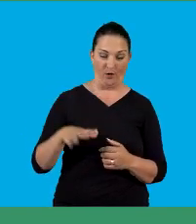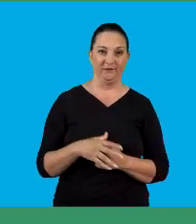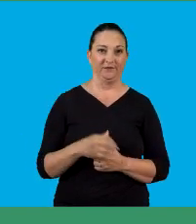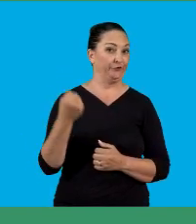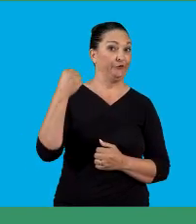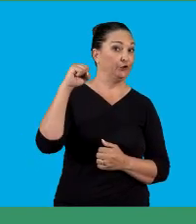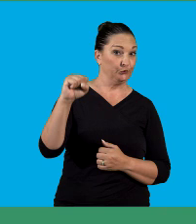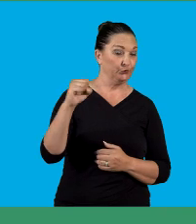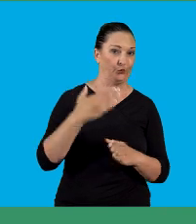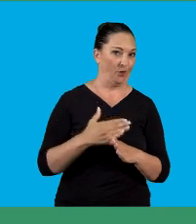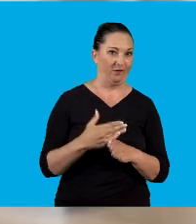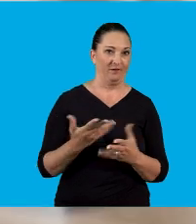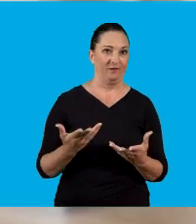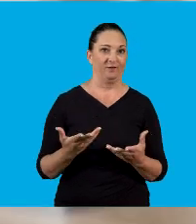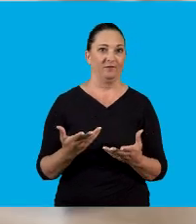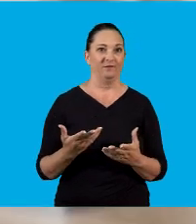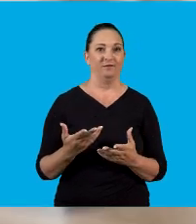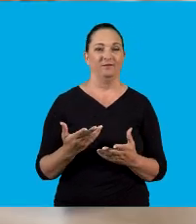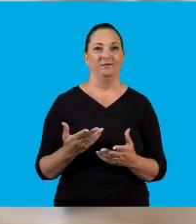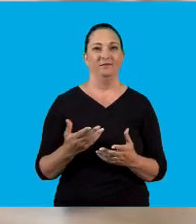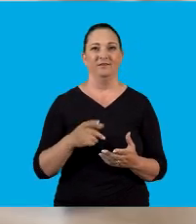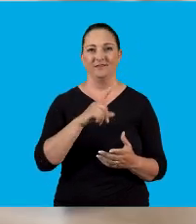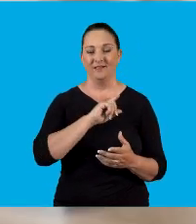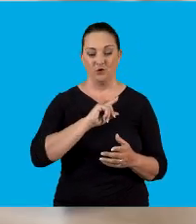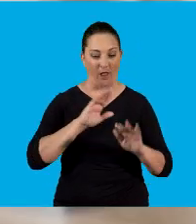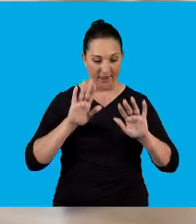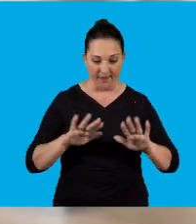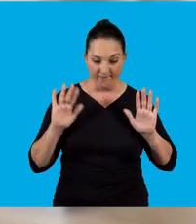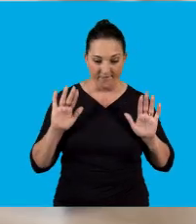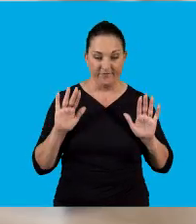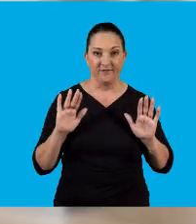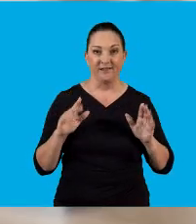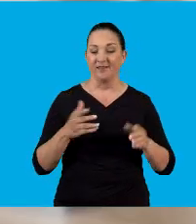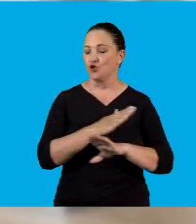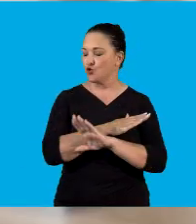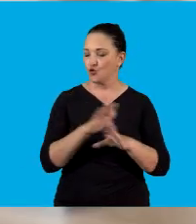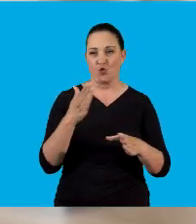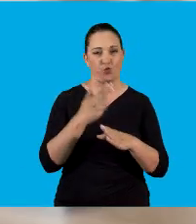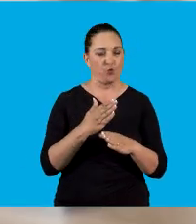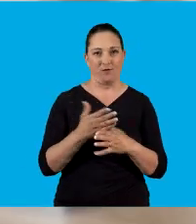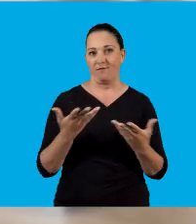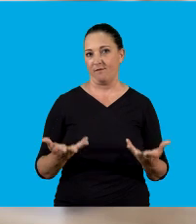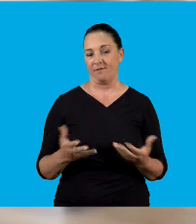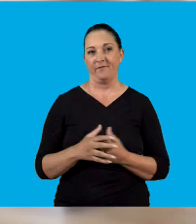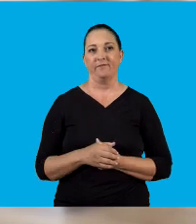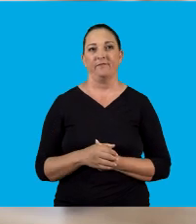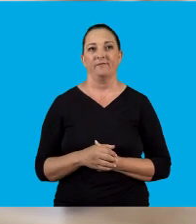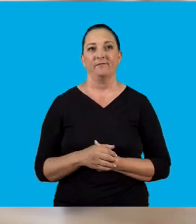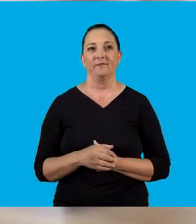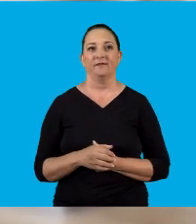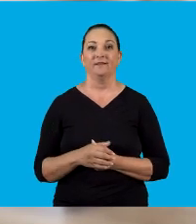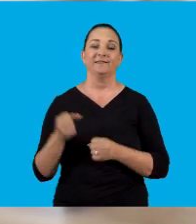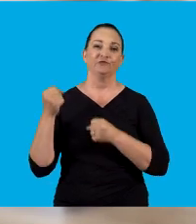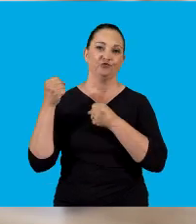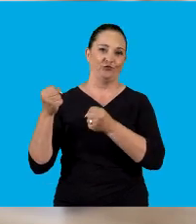are refusing to work. They don't want its tools down. Not to say they're at work, they are refusing at all. So